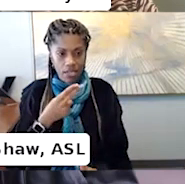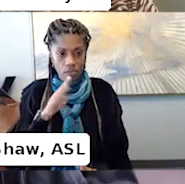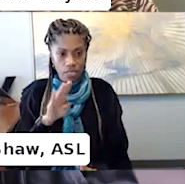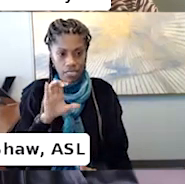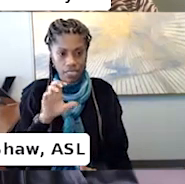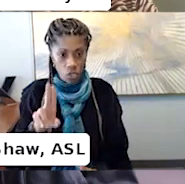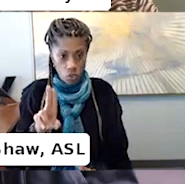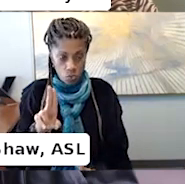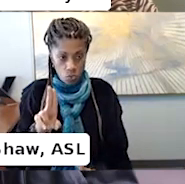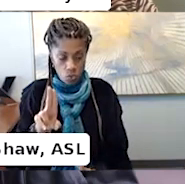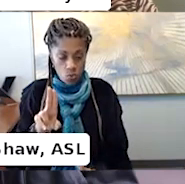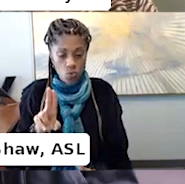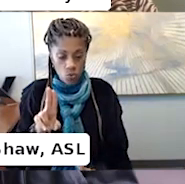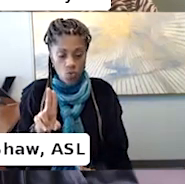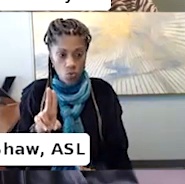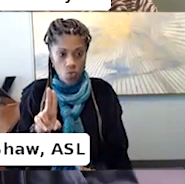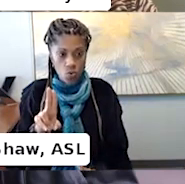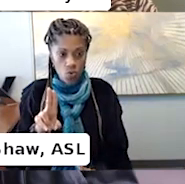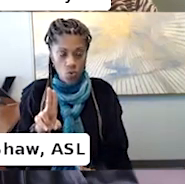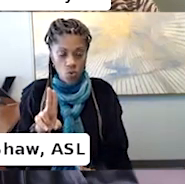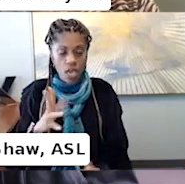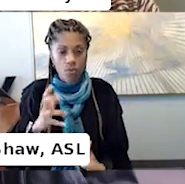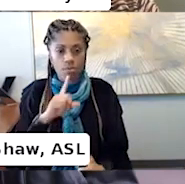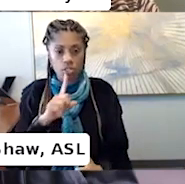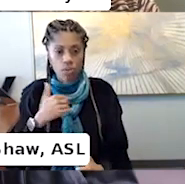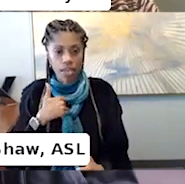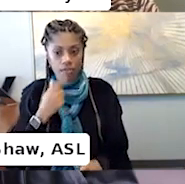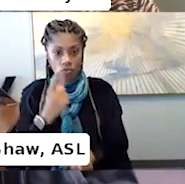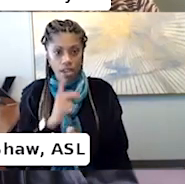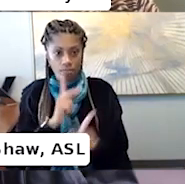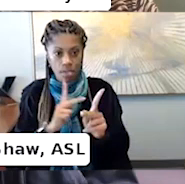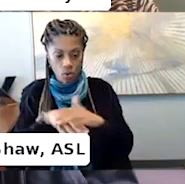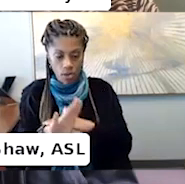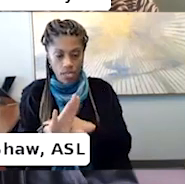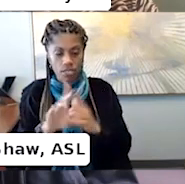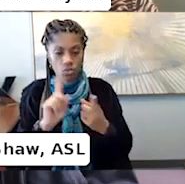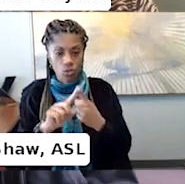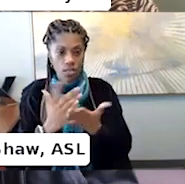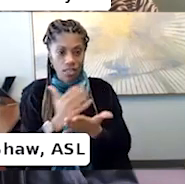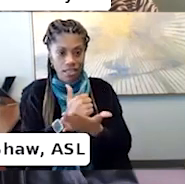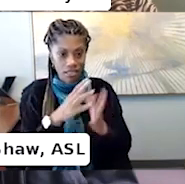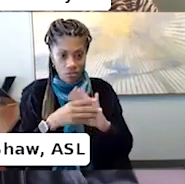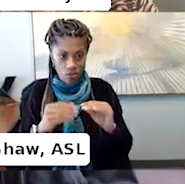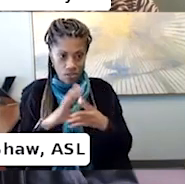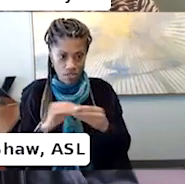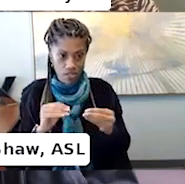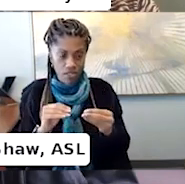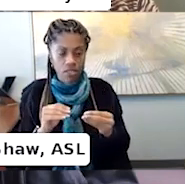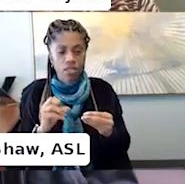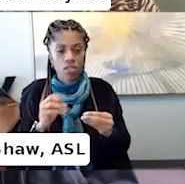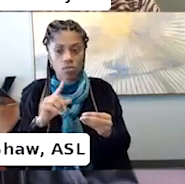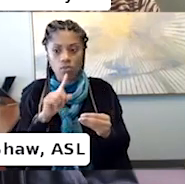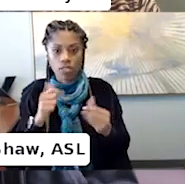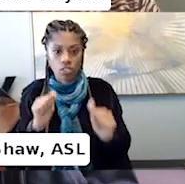competent facilitators going into these communities and collecting these stories. So again, that's just another example of how we're really trying